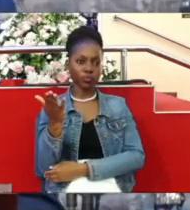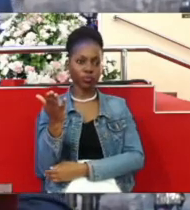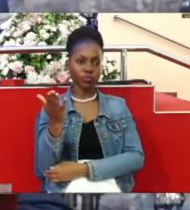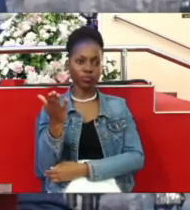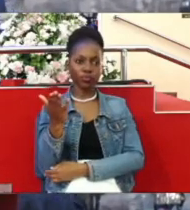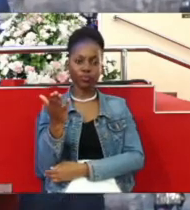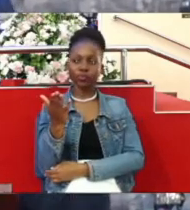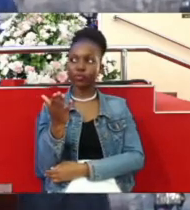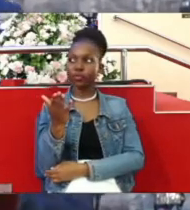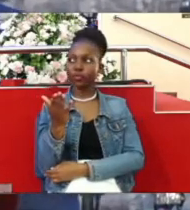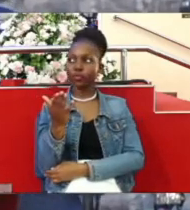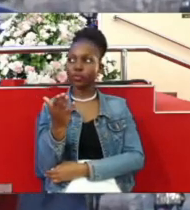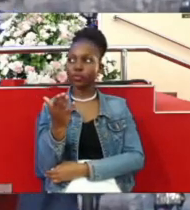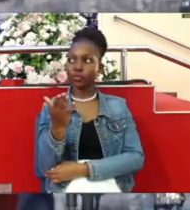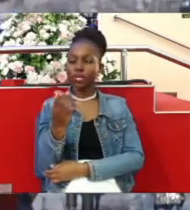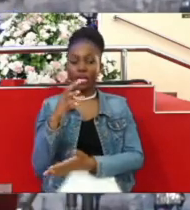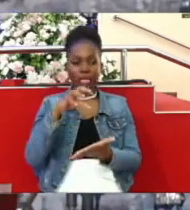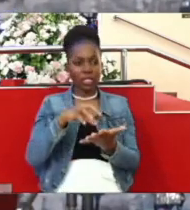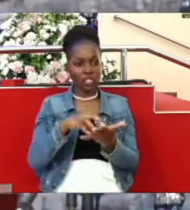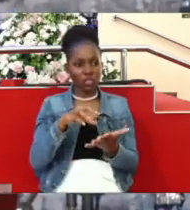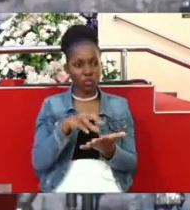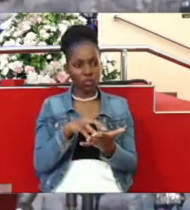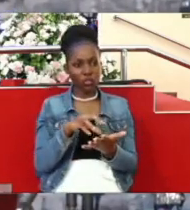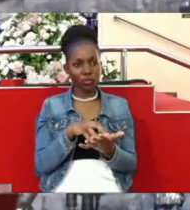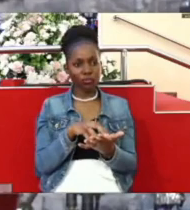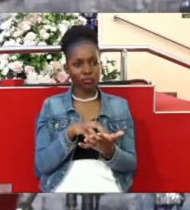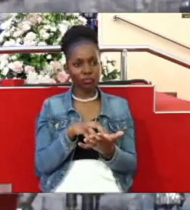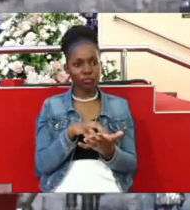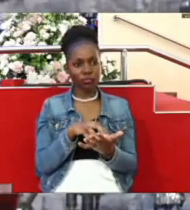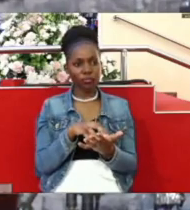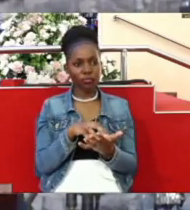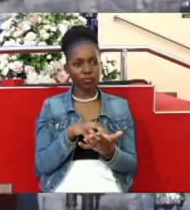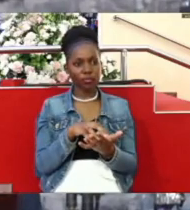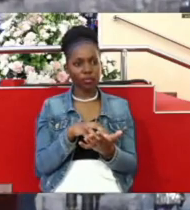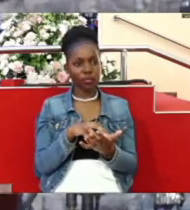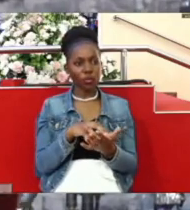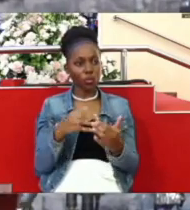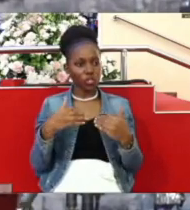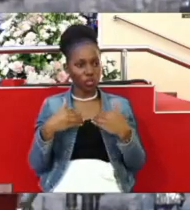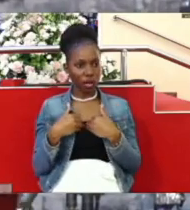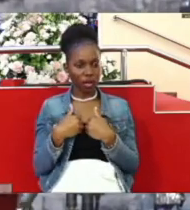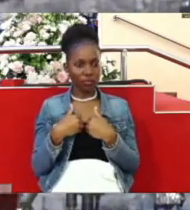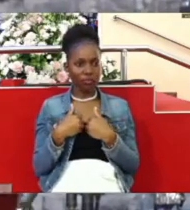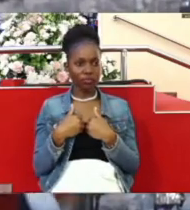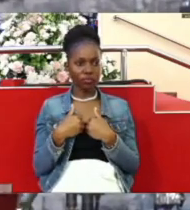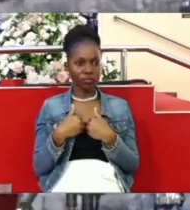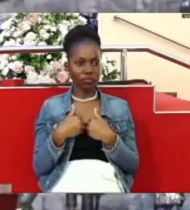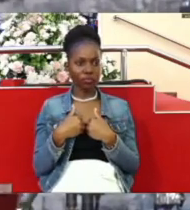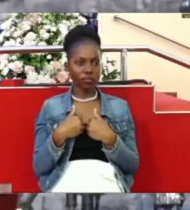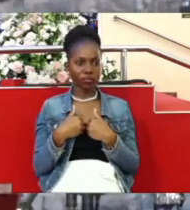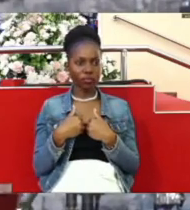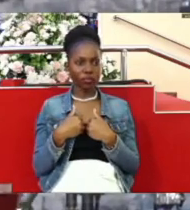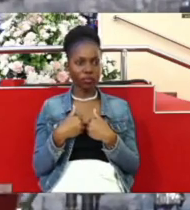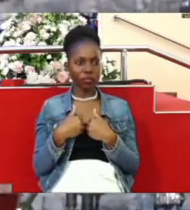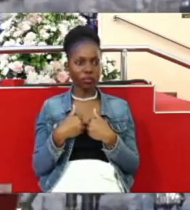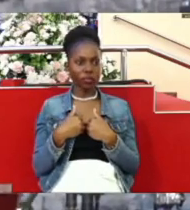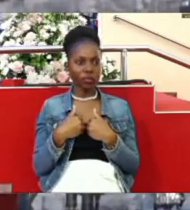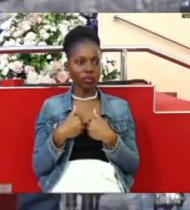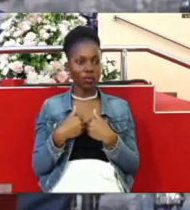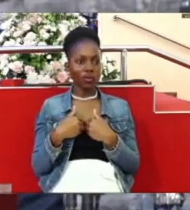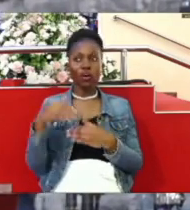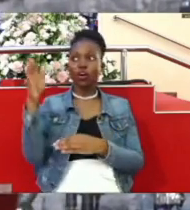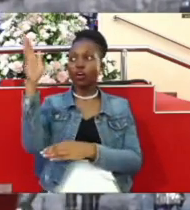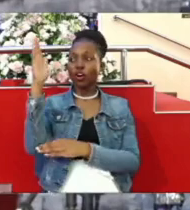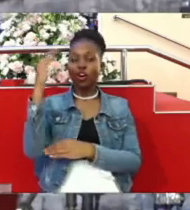pale, in that situation, katika hali hiyo, that you are in, ambayo uko ndani yake, there is a well. Kuna